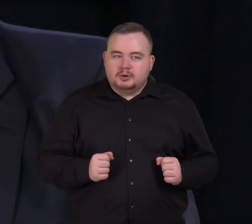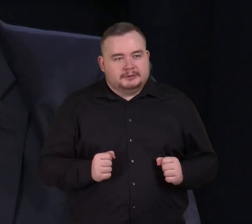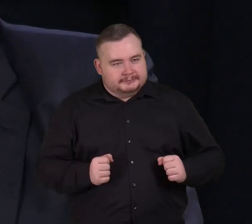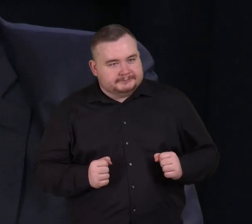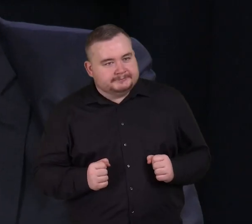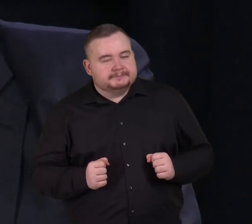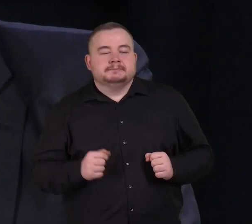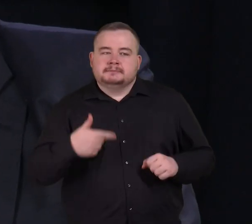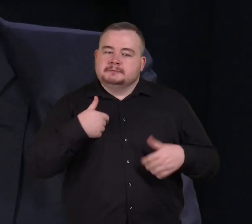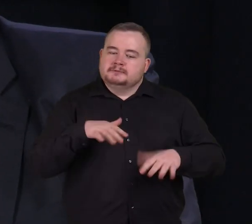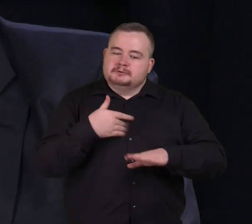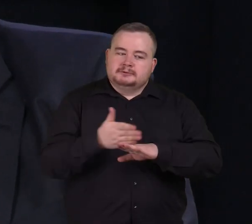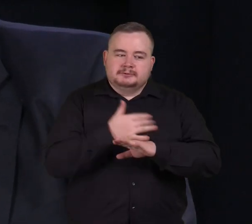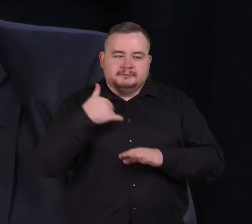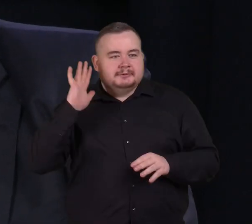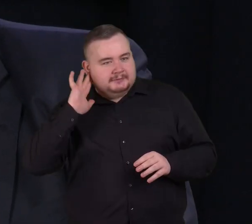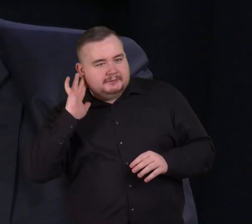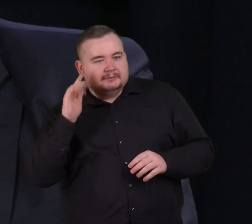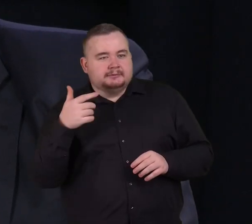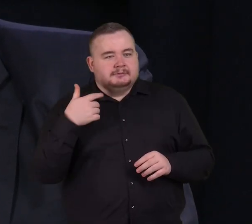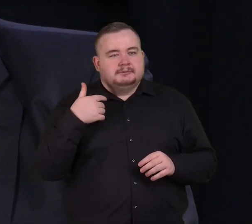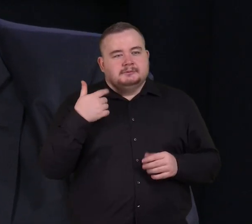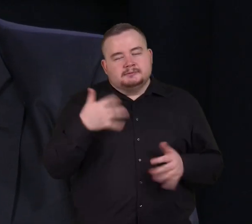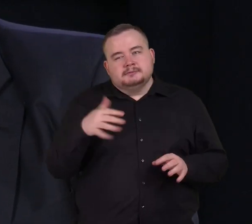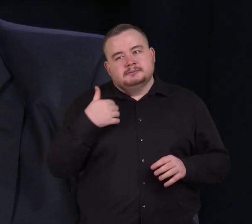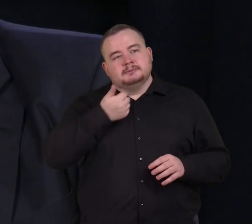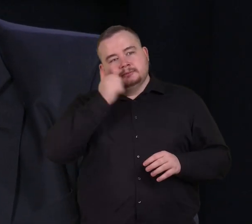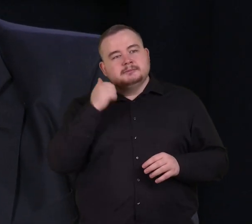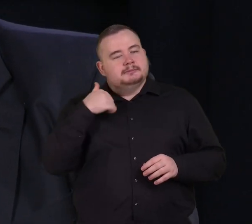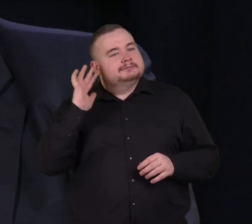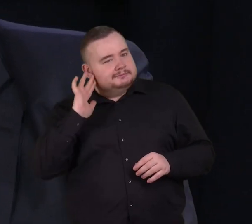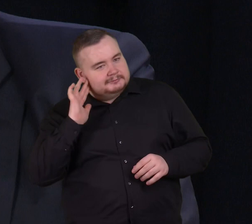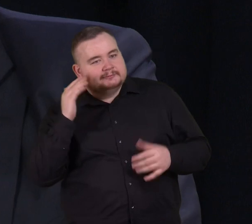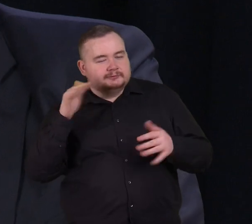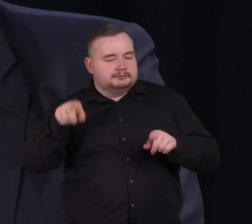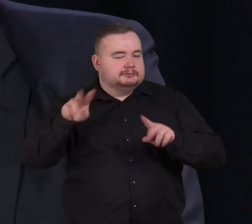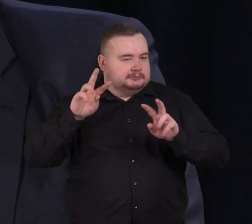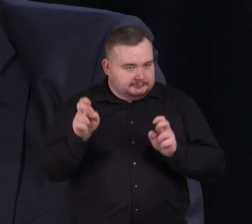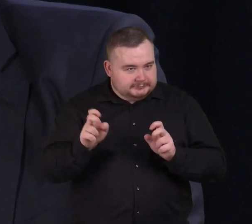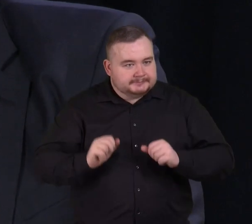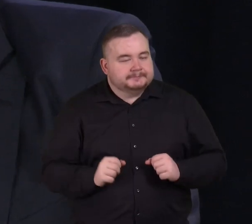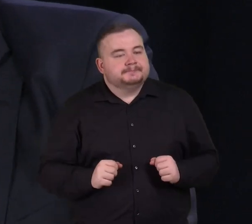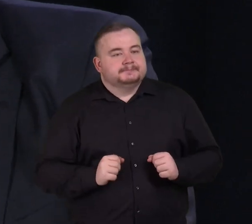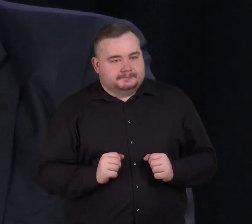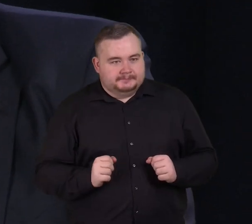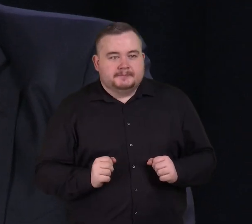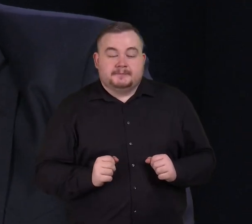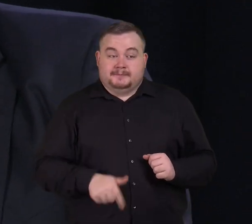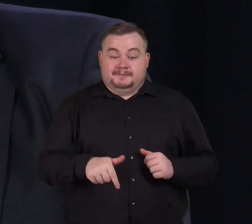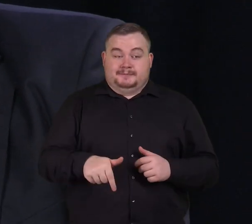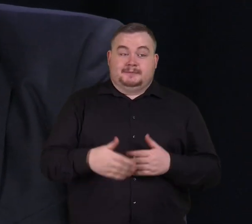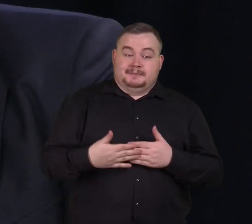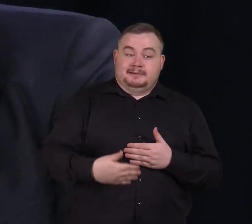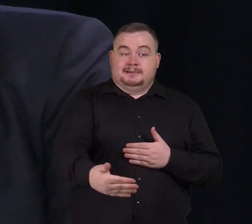it already. I mean, we are facing, how should I say, multiple crises, multiple